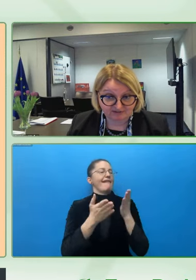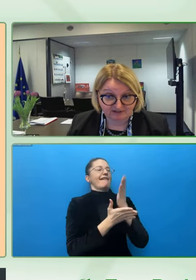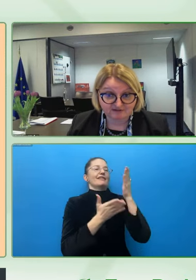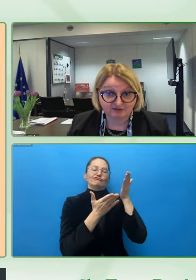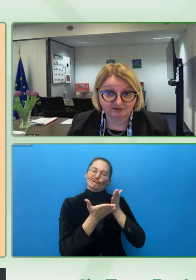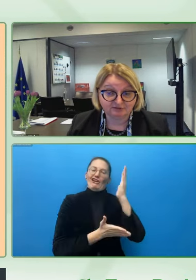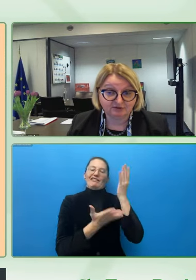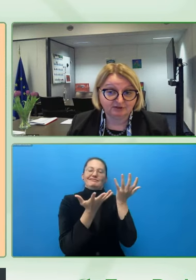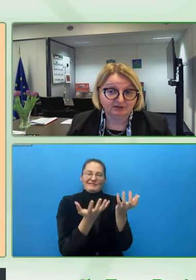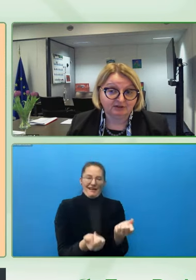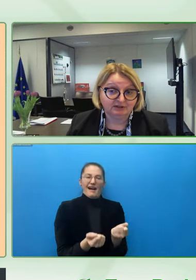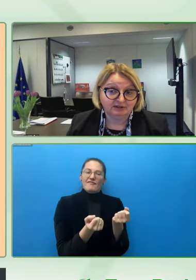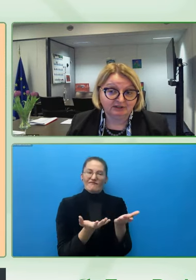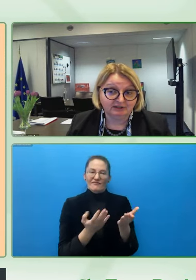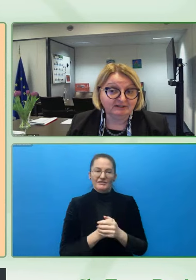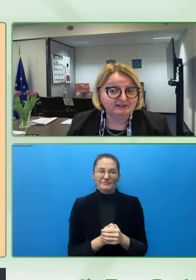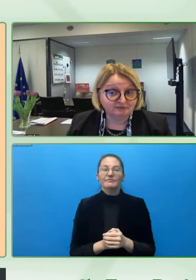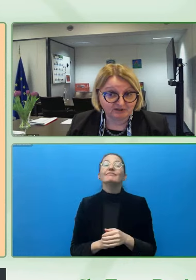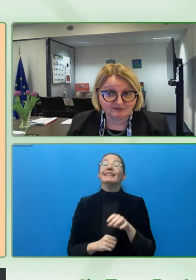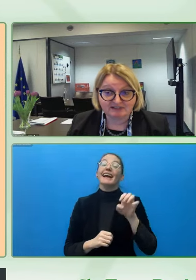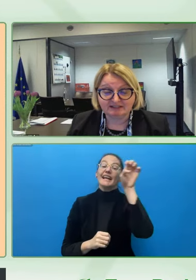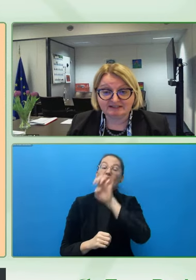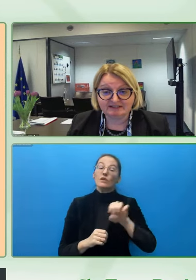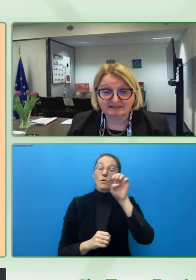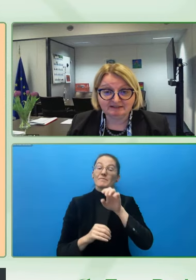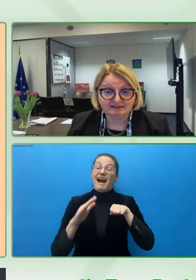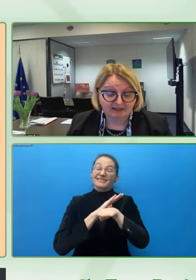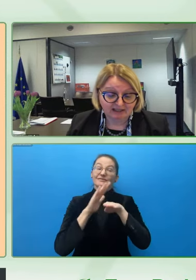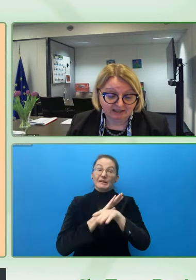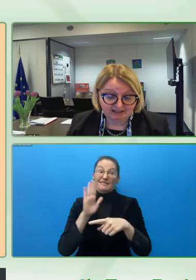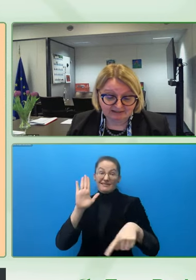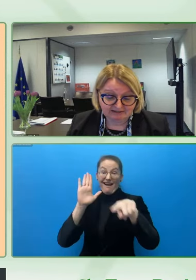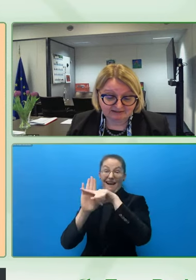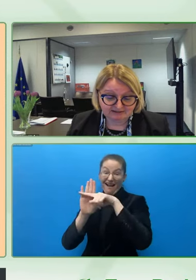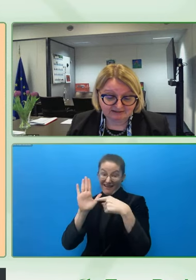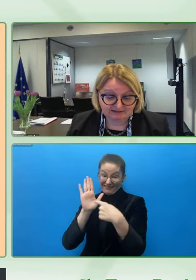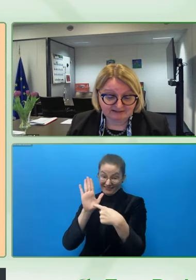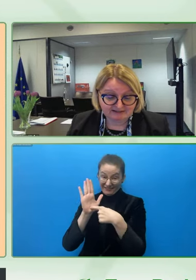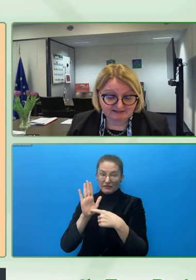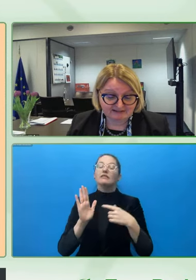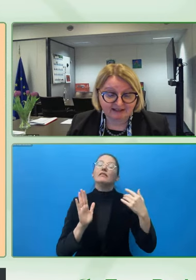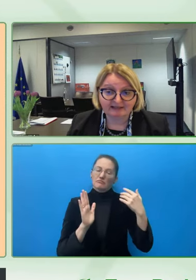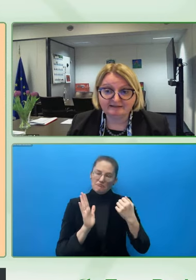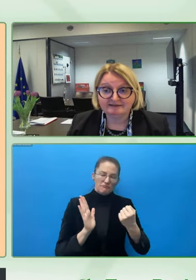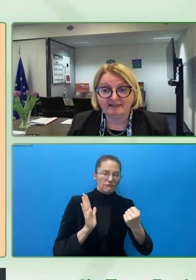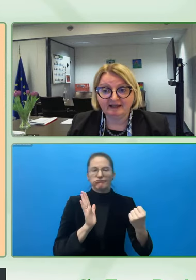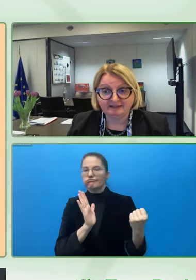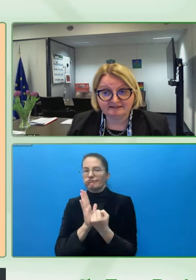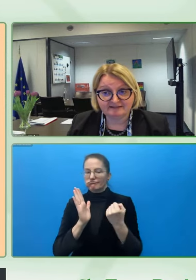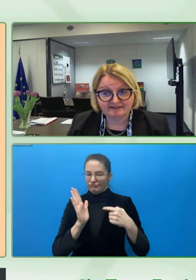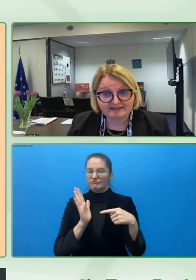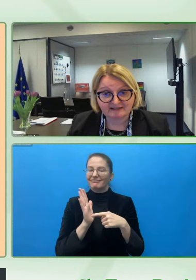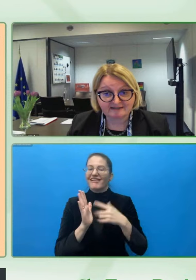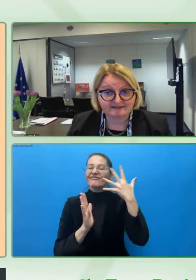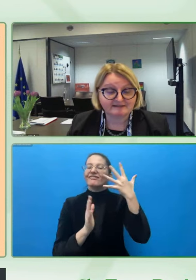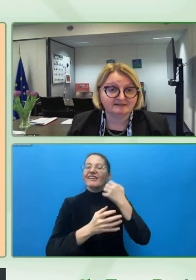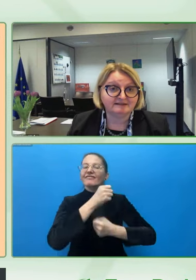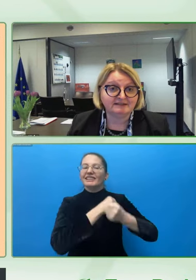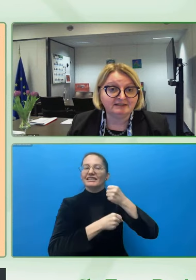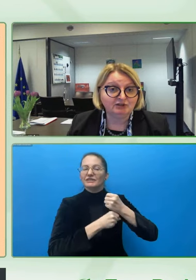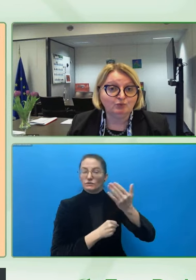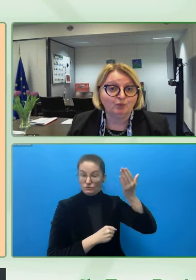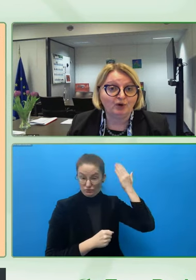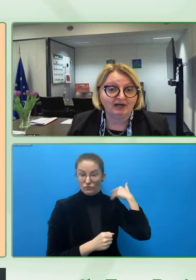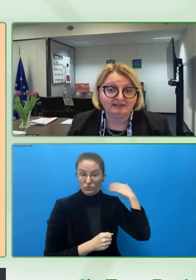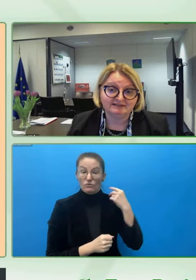almost 5 years ago, in 2019. And this is an act that sets